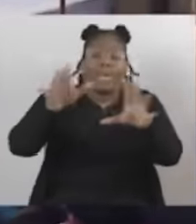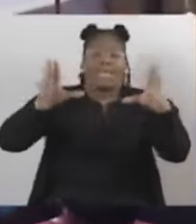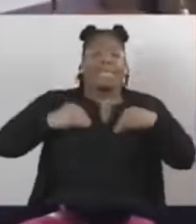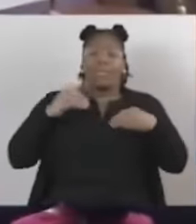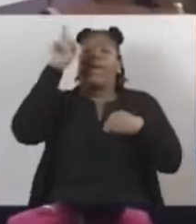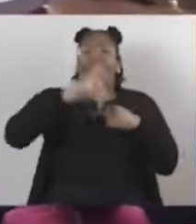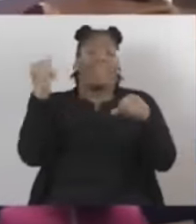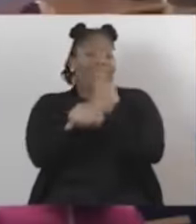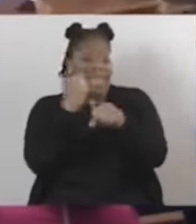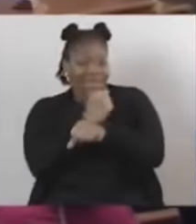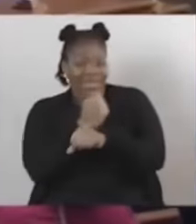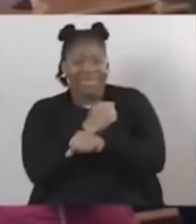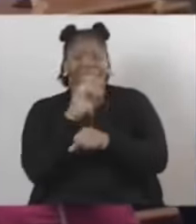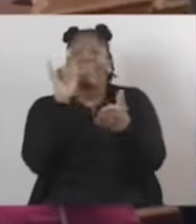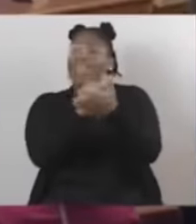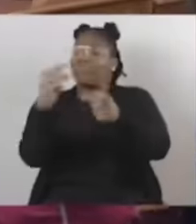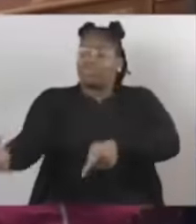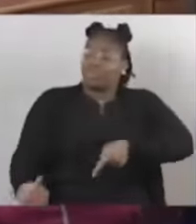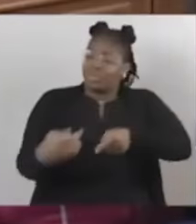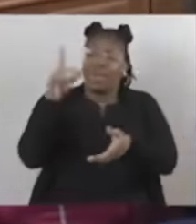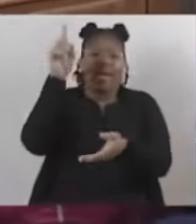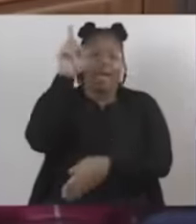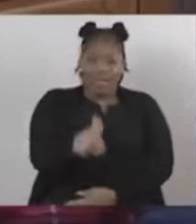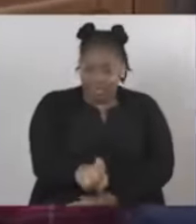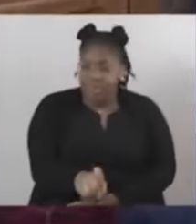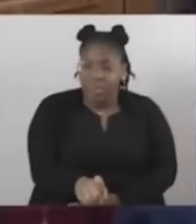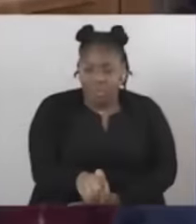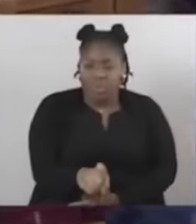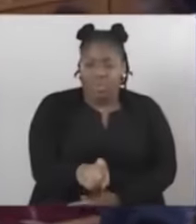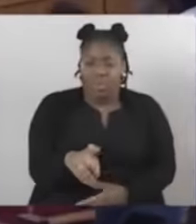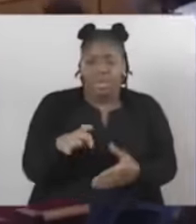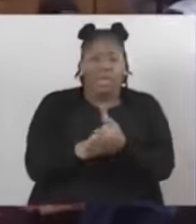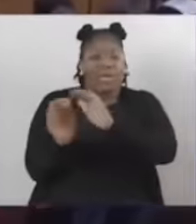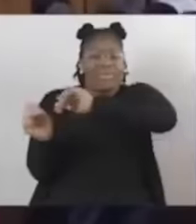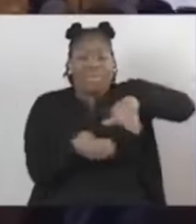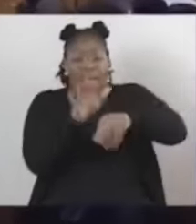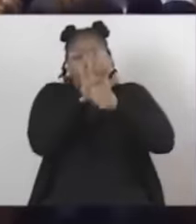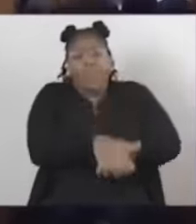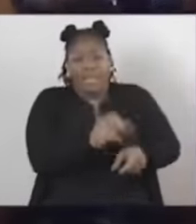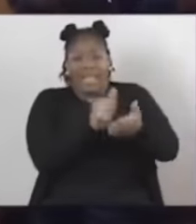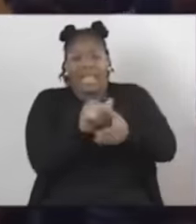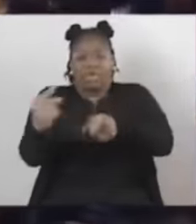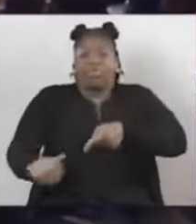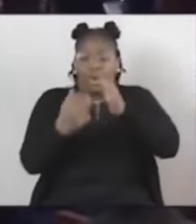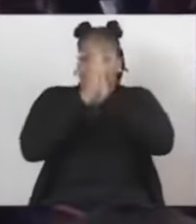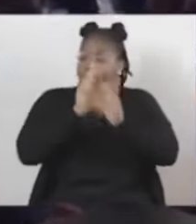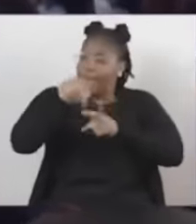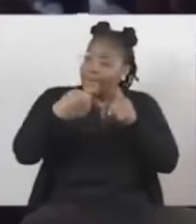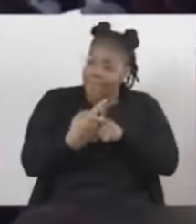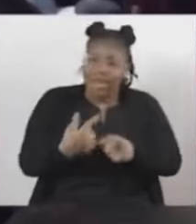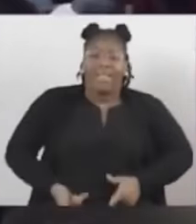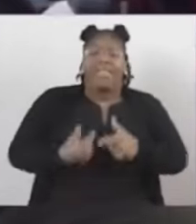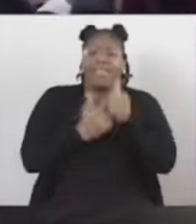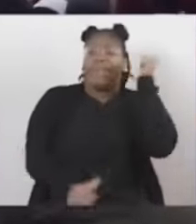fact, fight it, address it, confront it, correct it, run from it, overcome it, sacrifice it, pray about it,